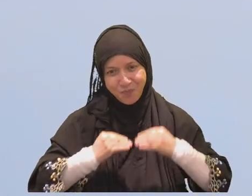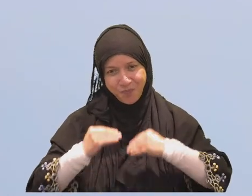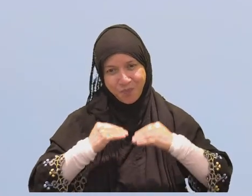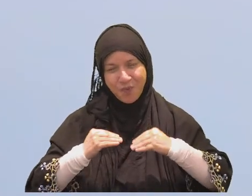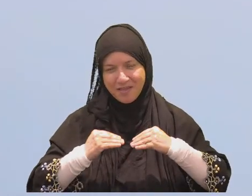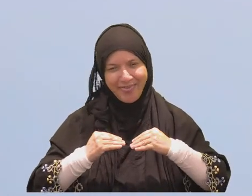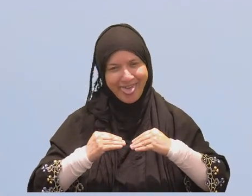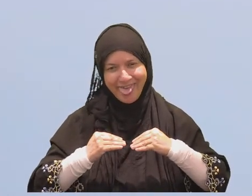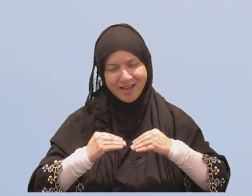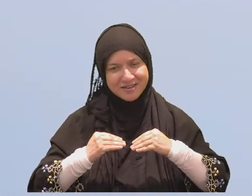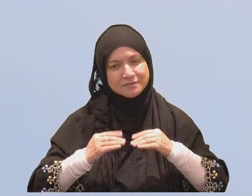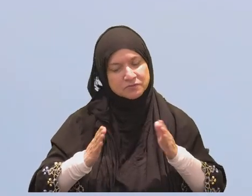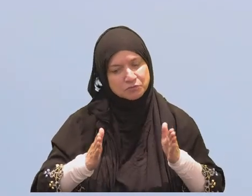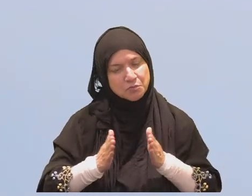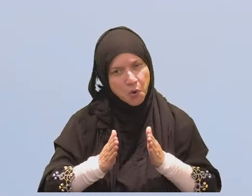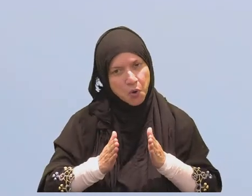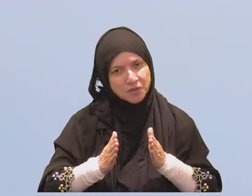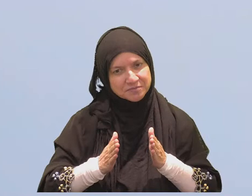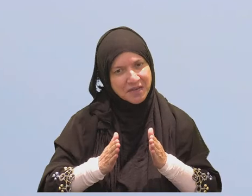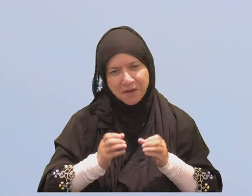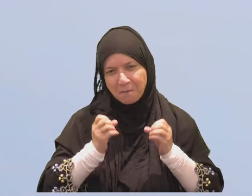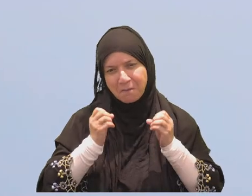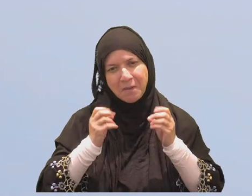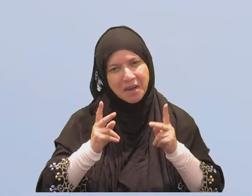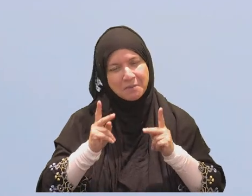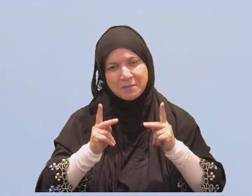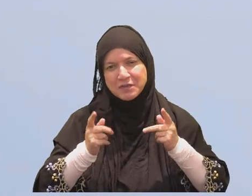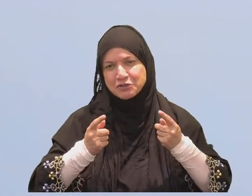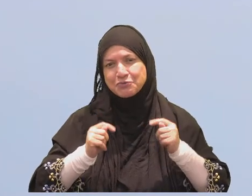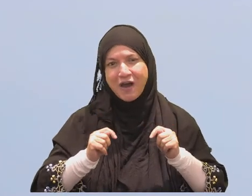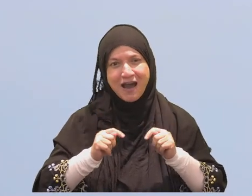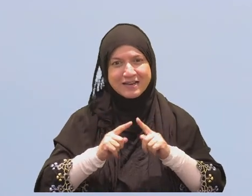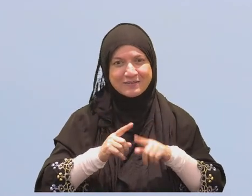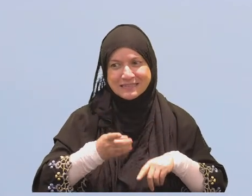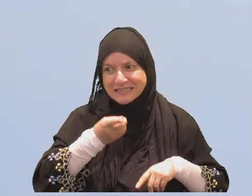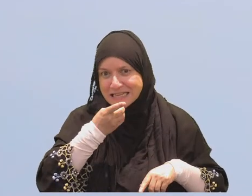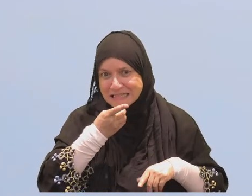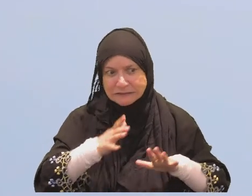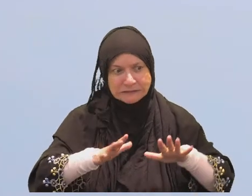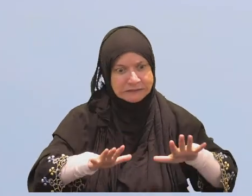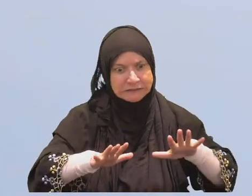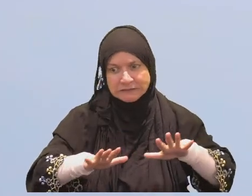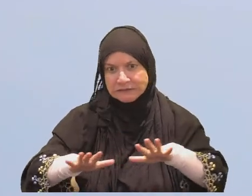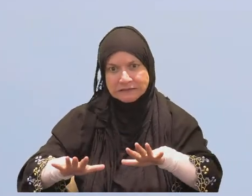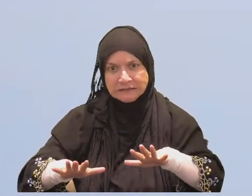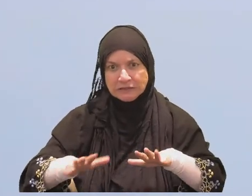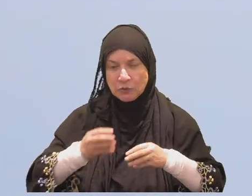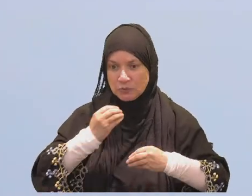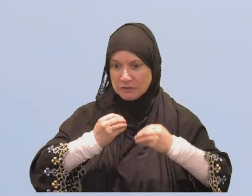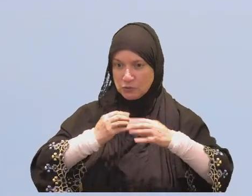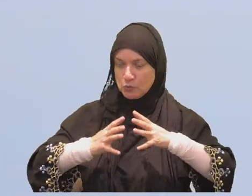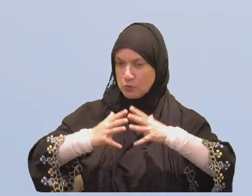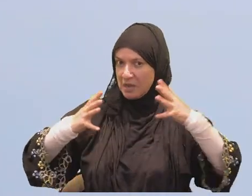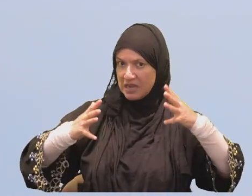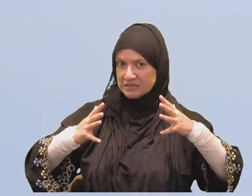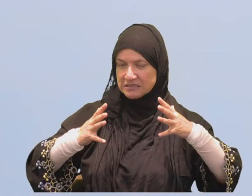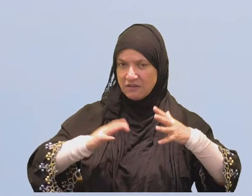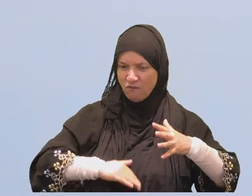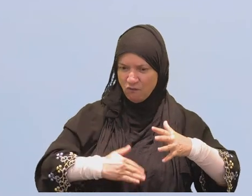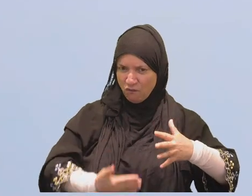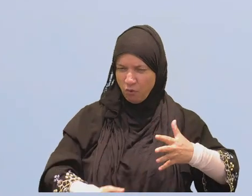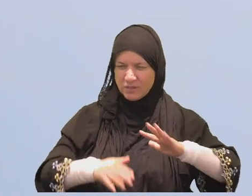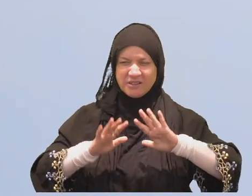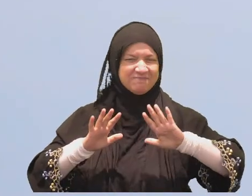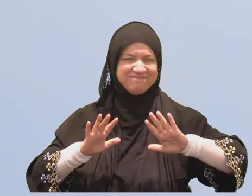Again, we should be more diligent, but not to try to make anyone feel bad or guilty. We should try to do better, but more importantly, we should try